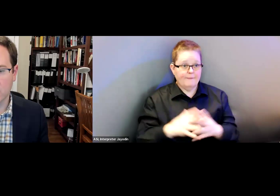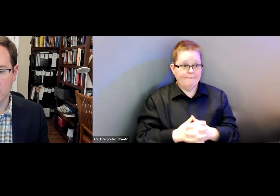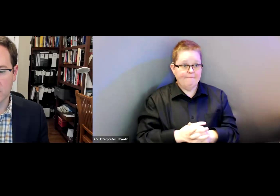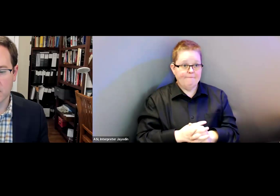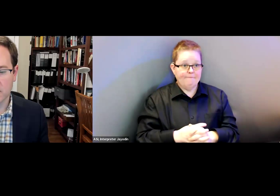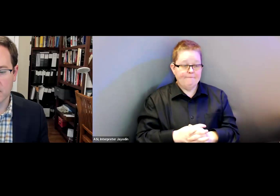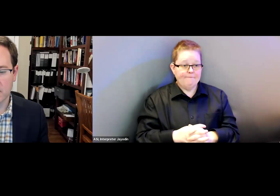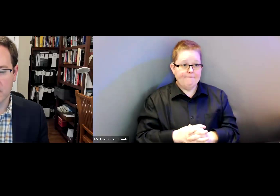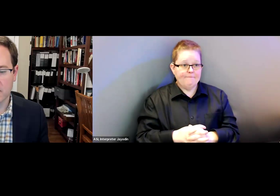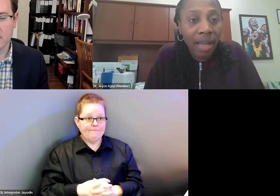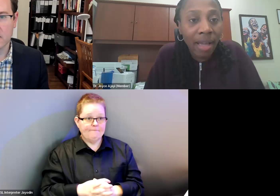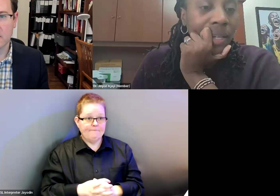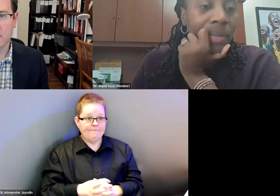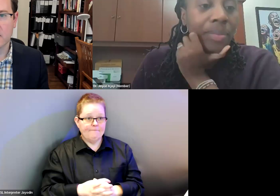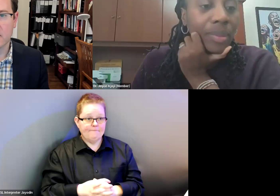Joyce.